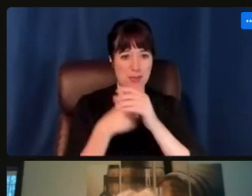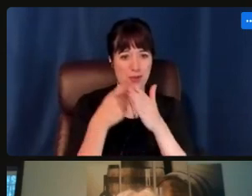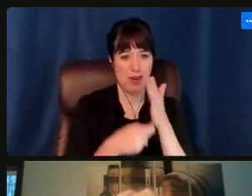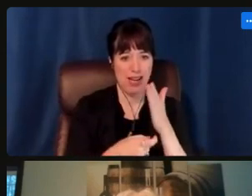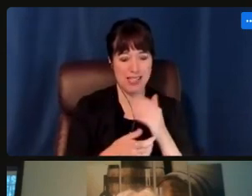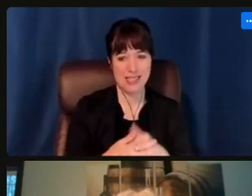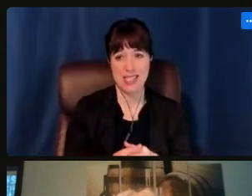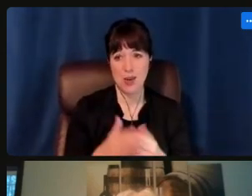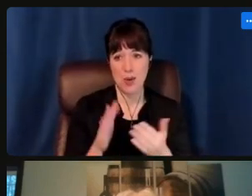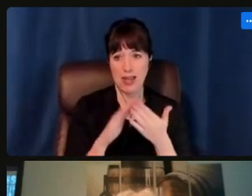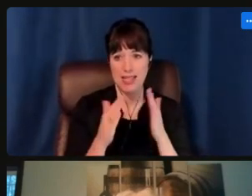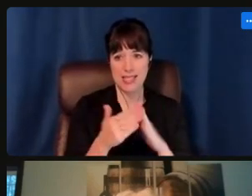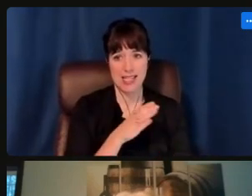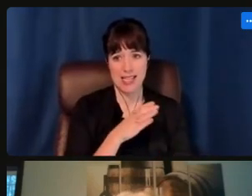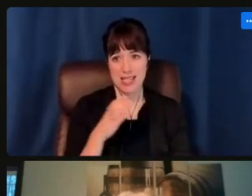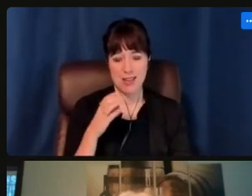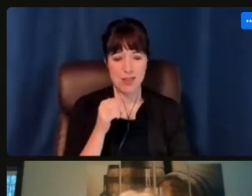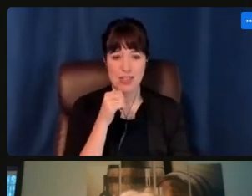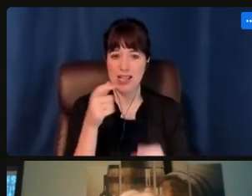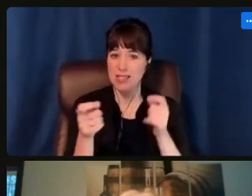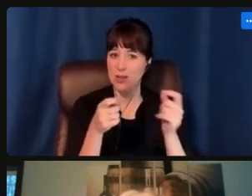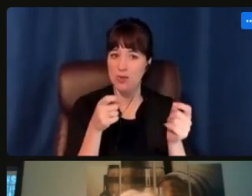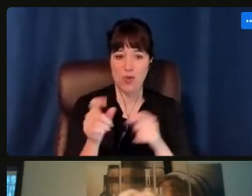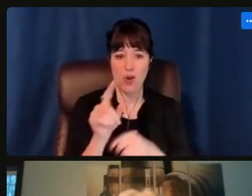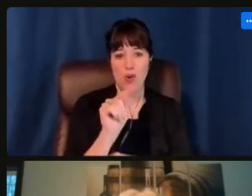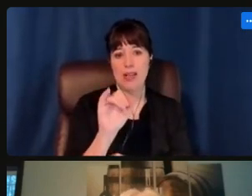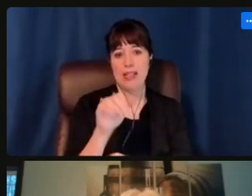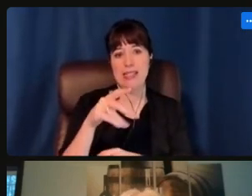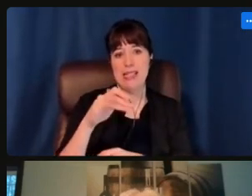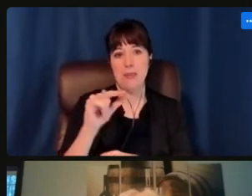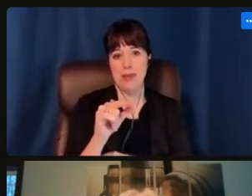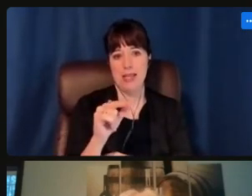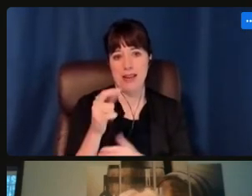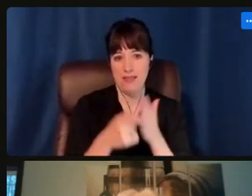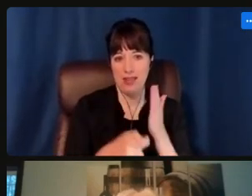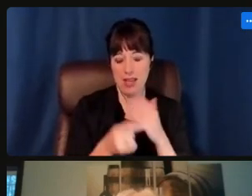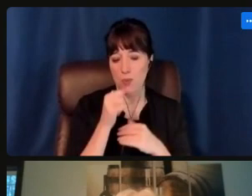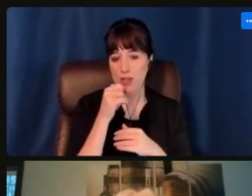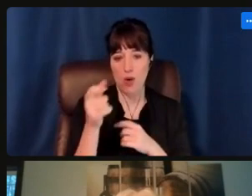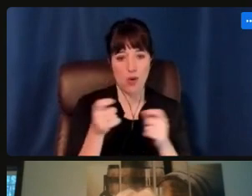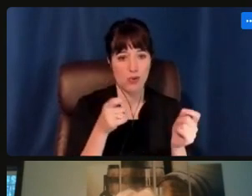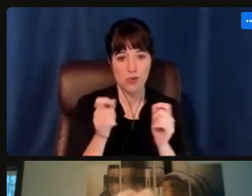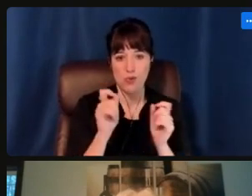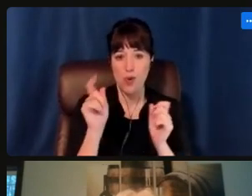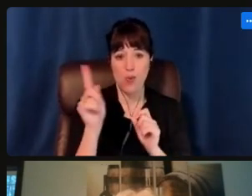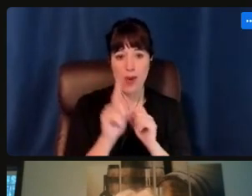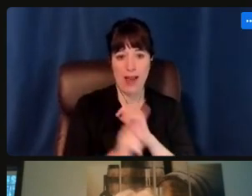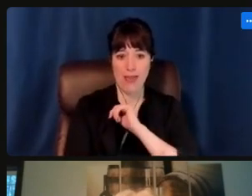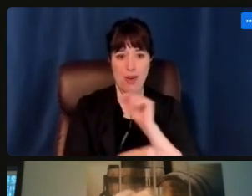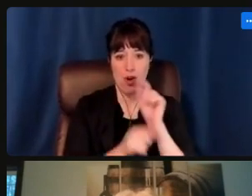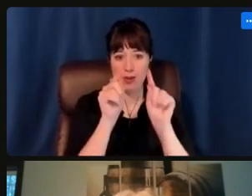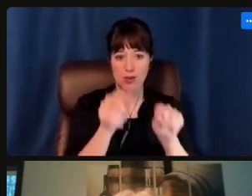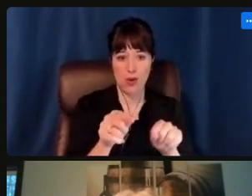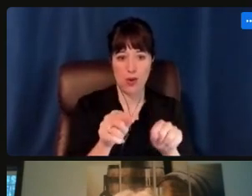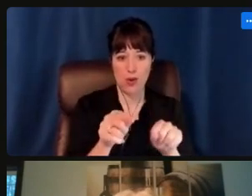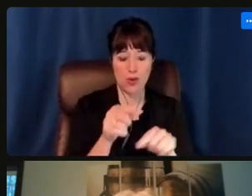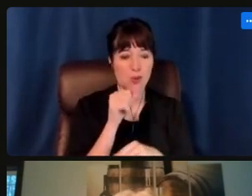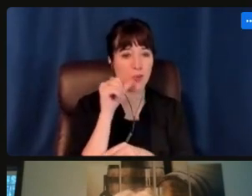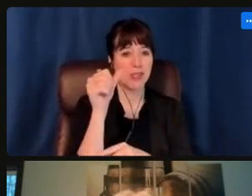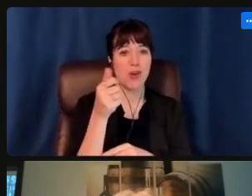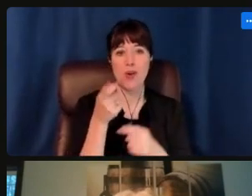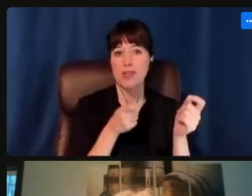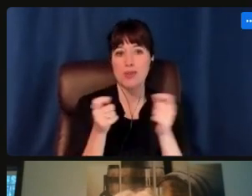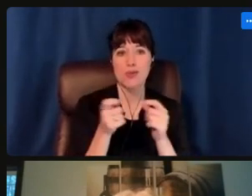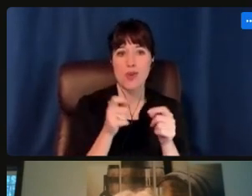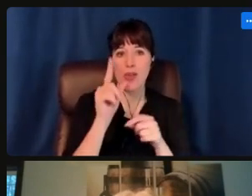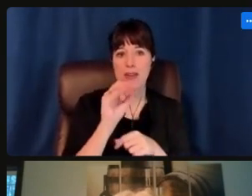you know, the city council doesn't control the tipping fees. We don't control where the garbage goes, and we don't control the fuel costs. And we don't control any of